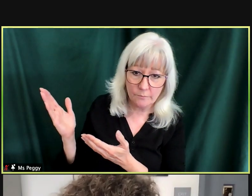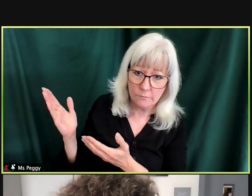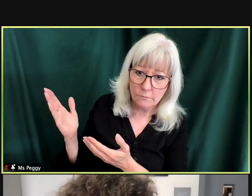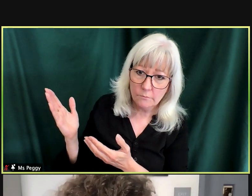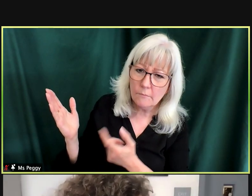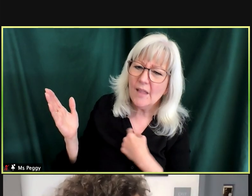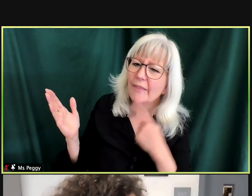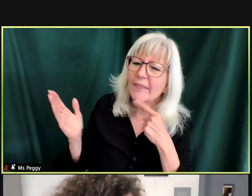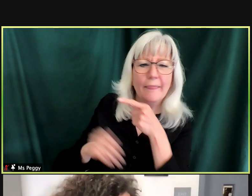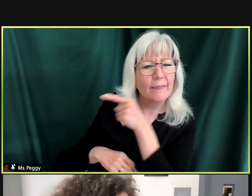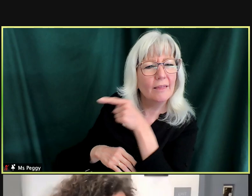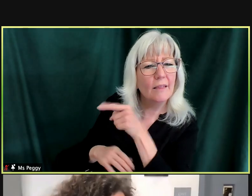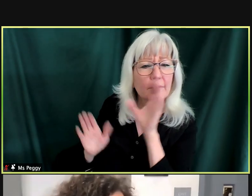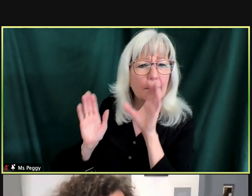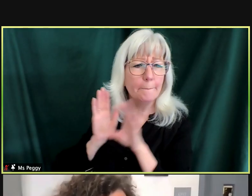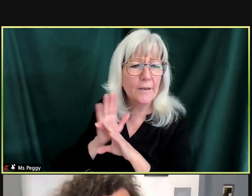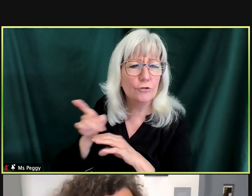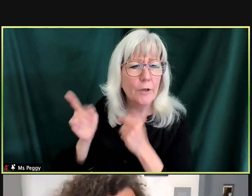one sold,